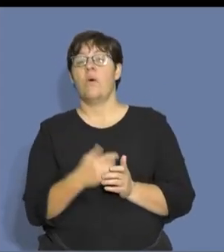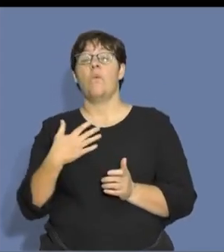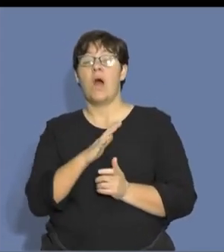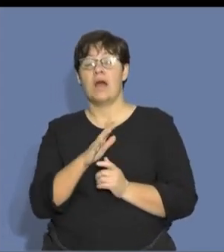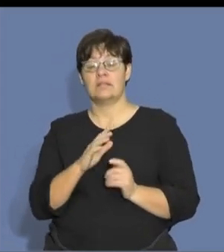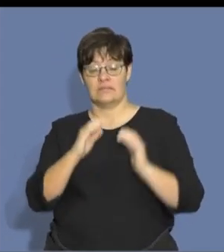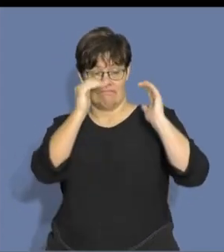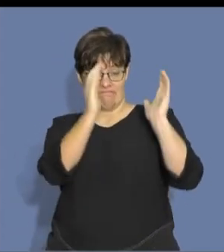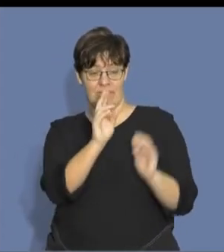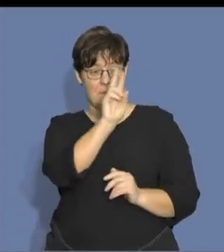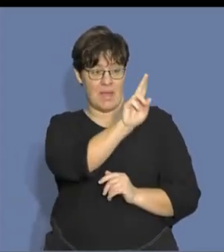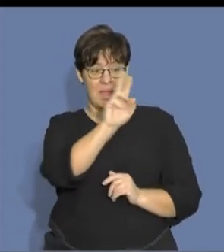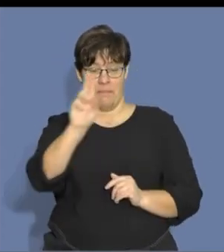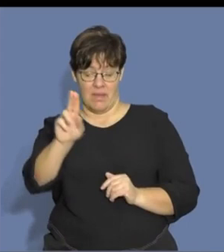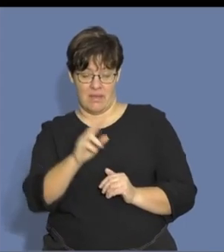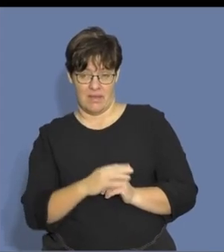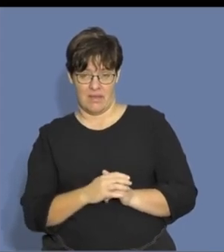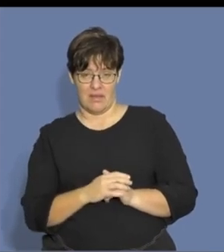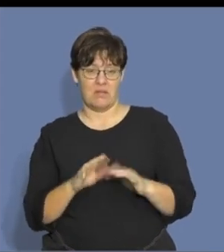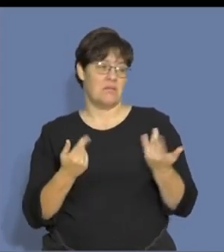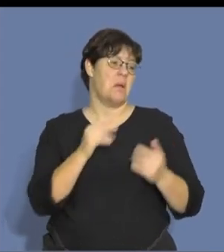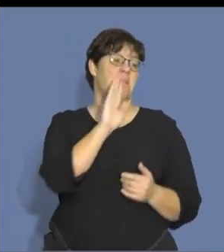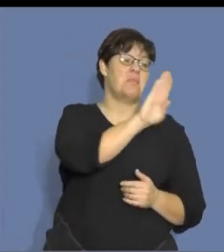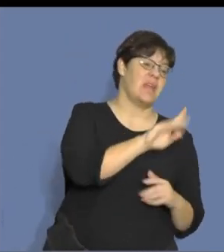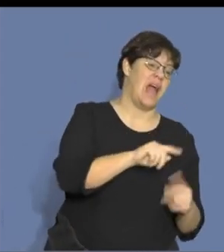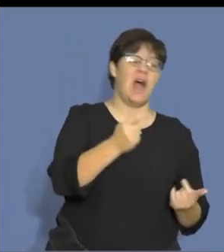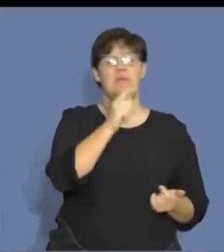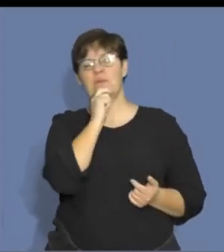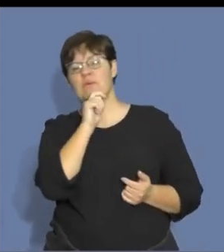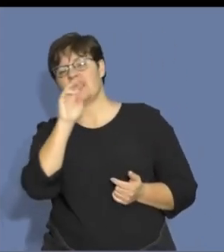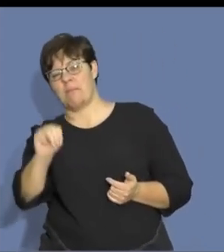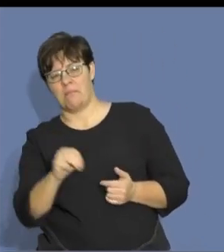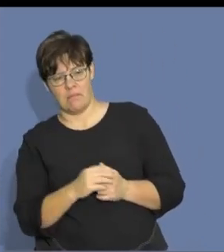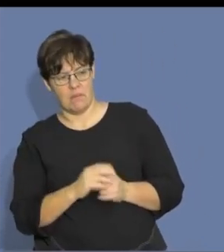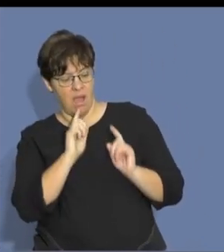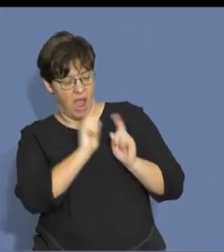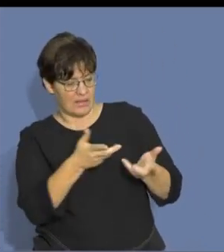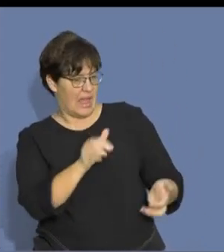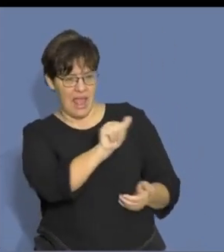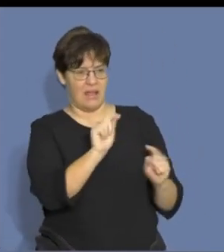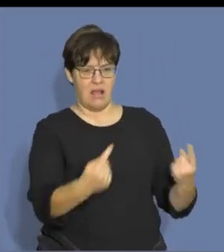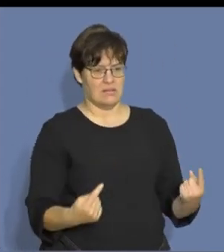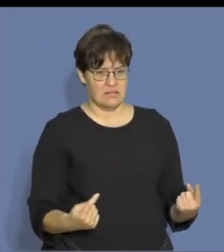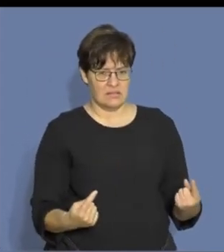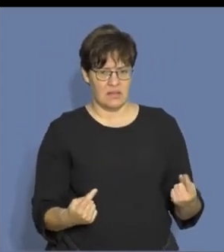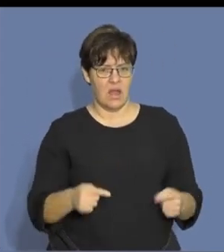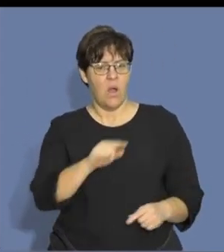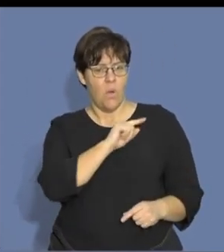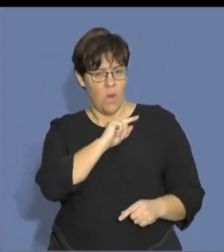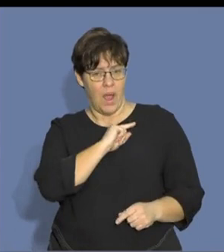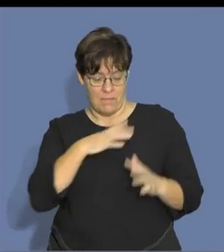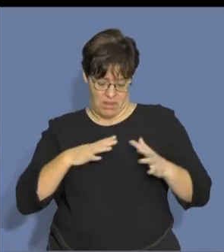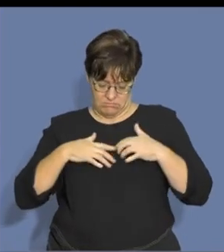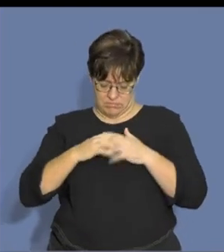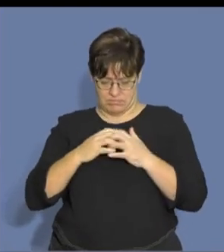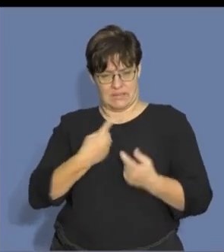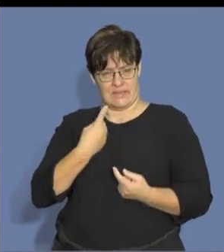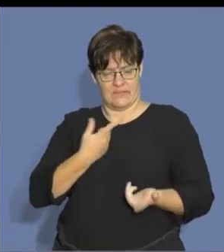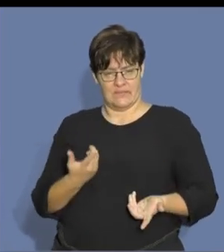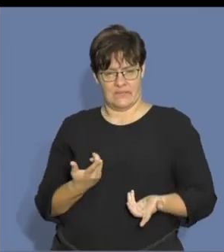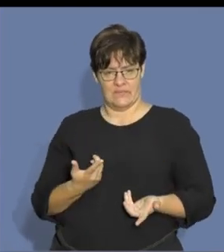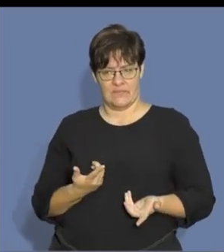want the coordinate pairs. Someone else used B, someone else used M, so I can't leave my answer as A because that was what I created.